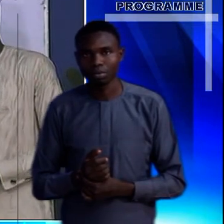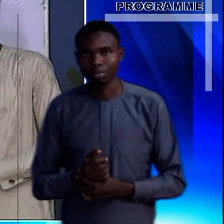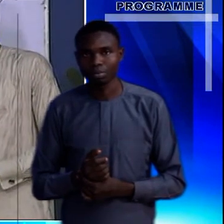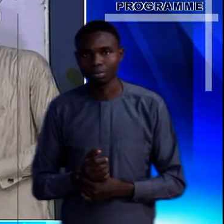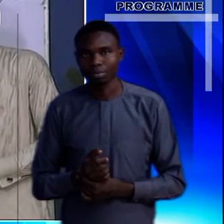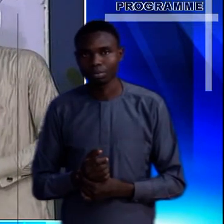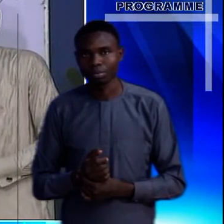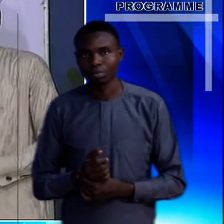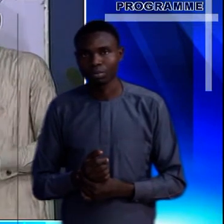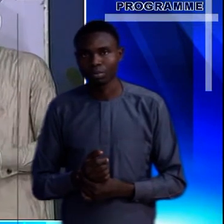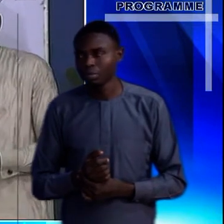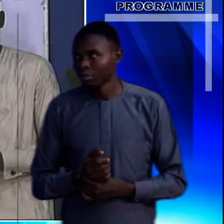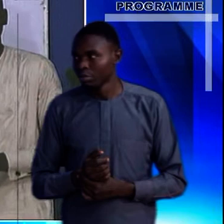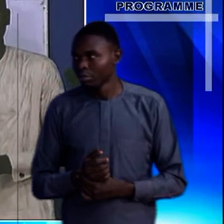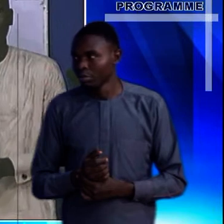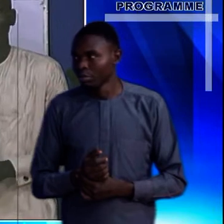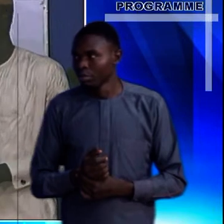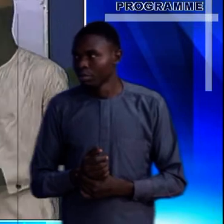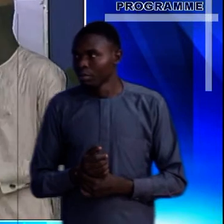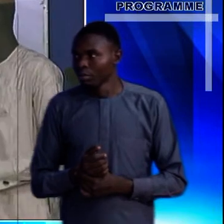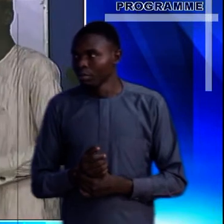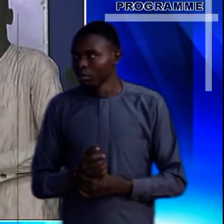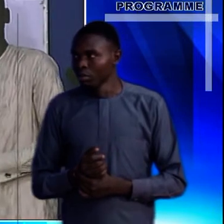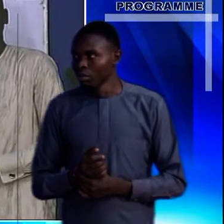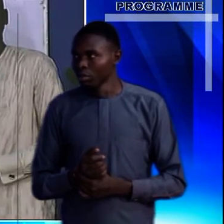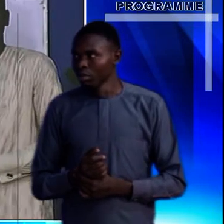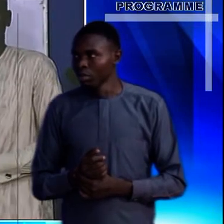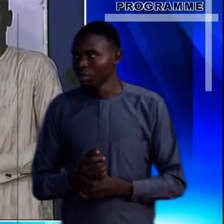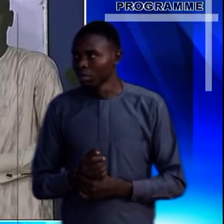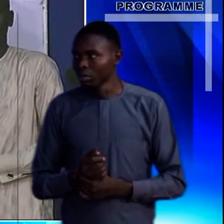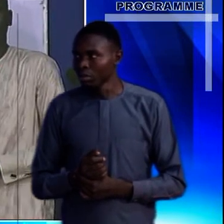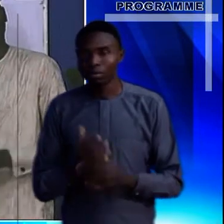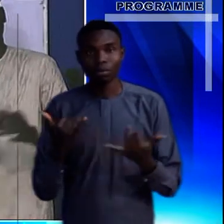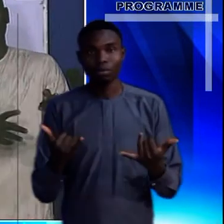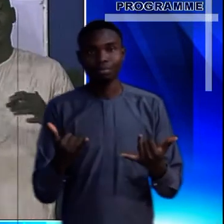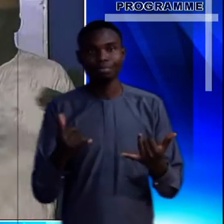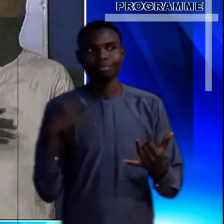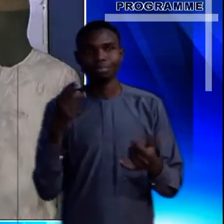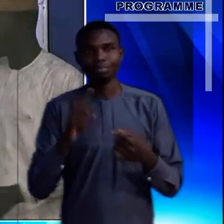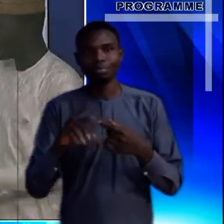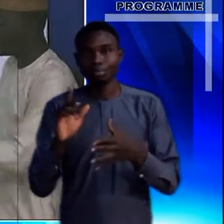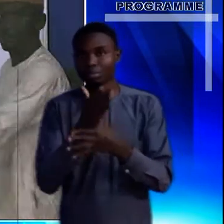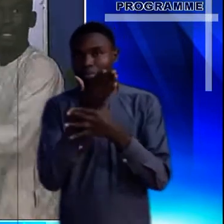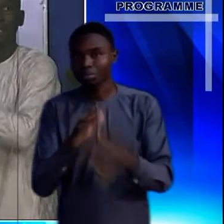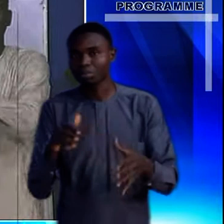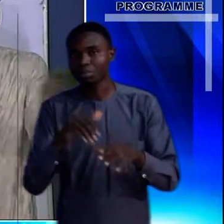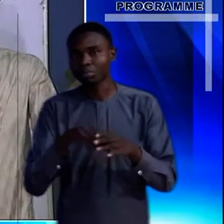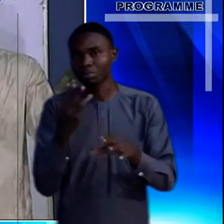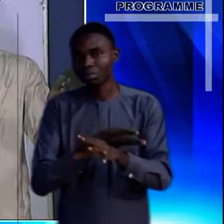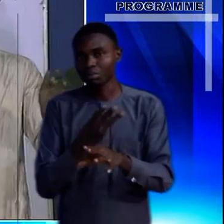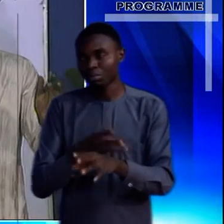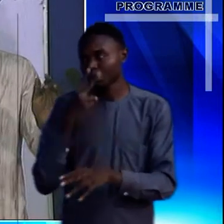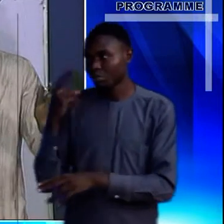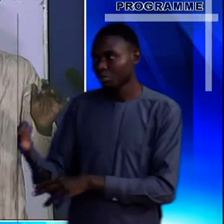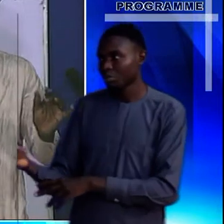number that is at the top or numerator, it should be inside our table. If you mistaken and misplace the numbers,